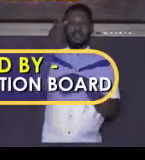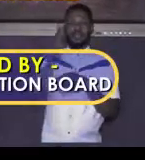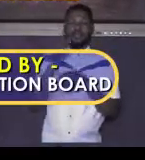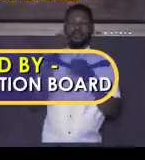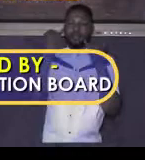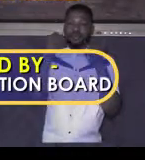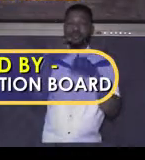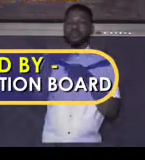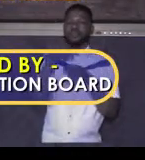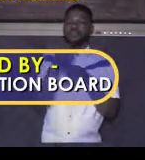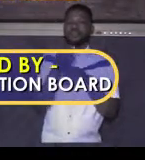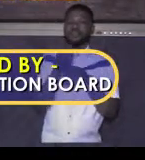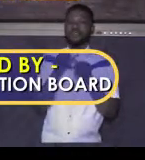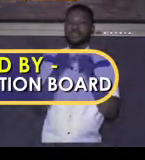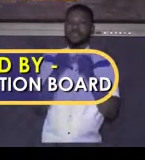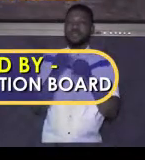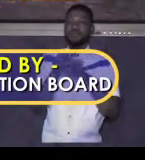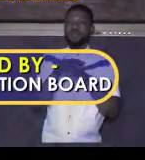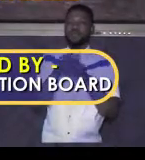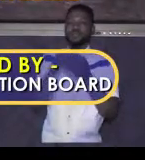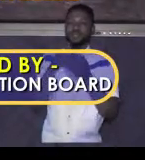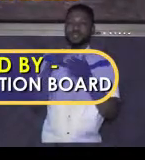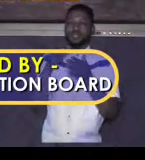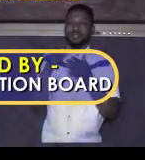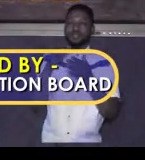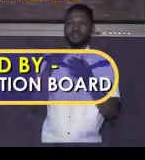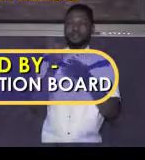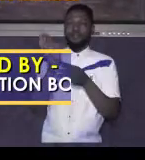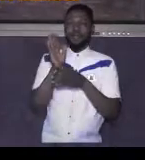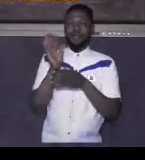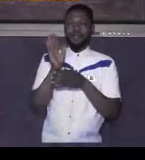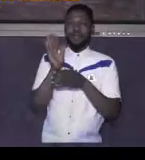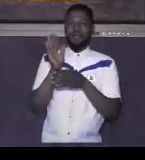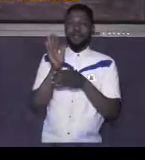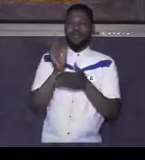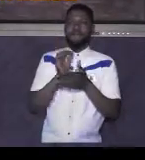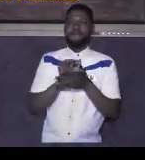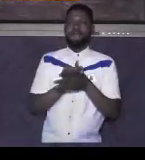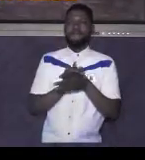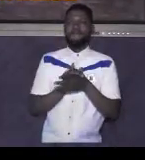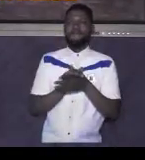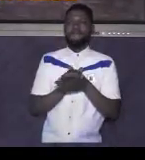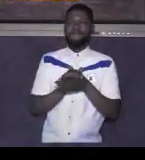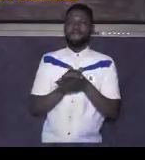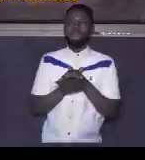lesson. Uncle Popo says, keep on studying. Bye.